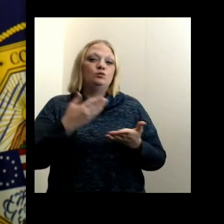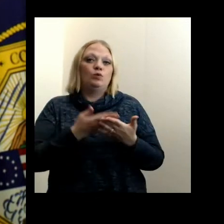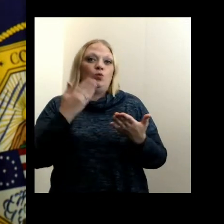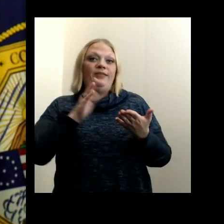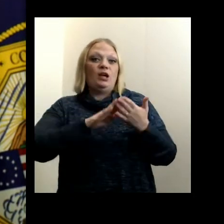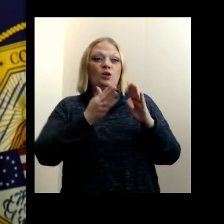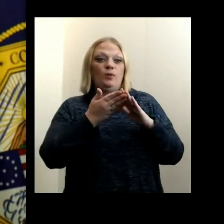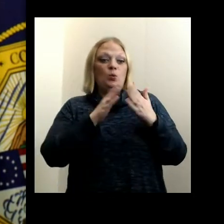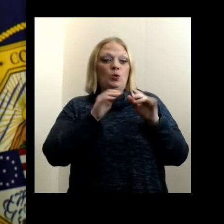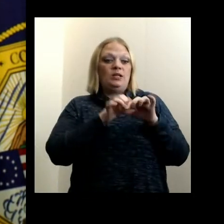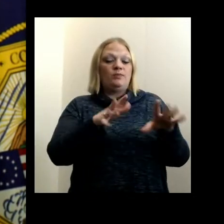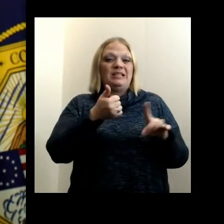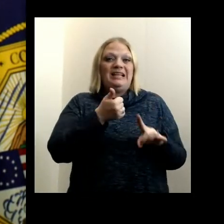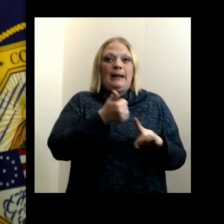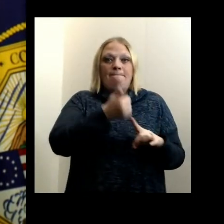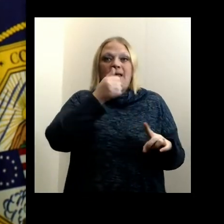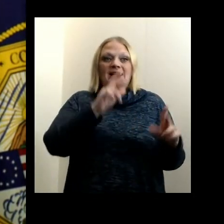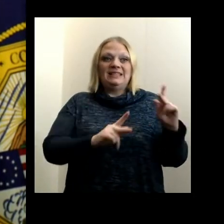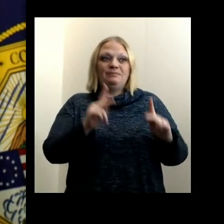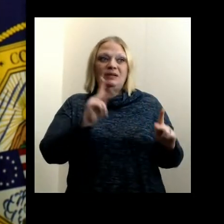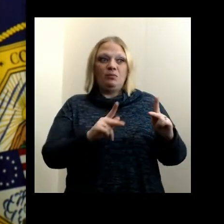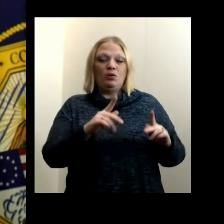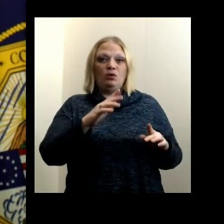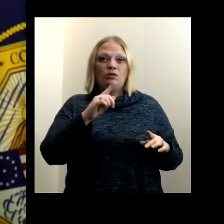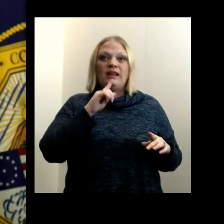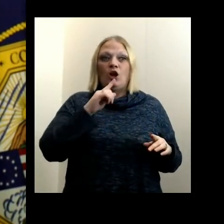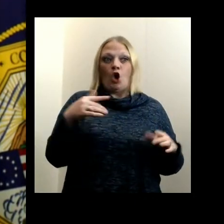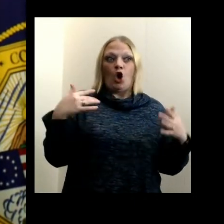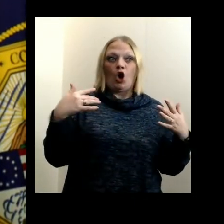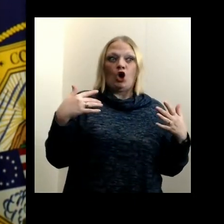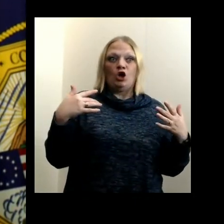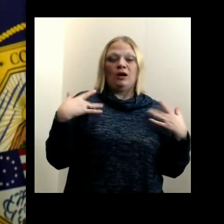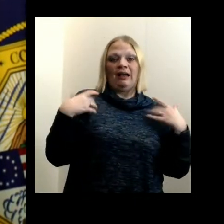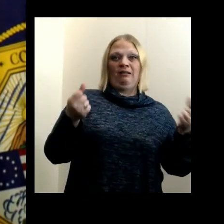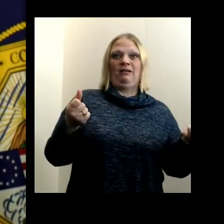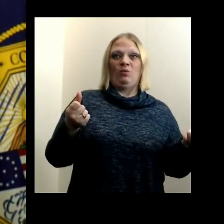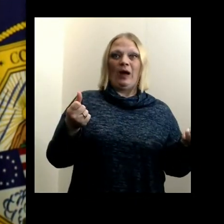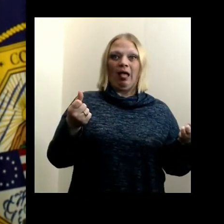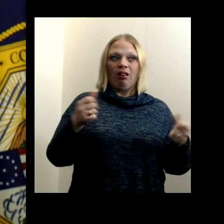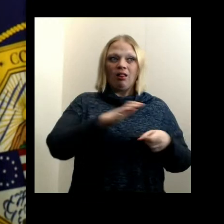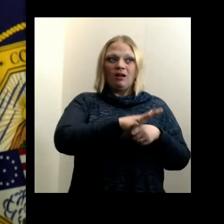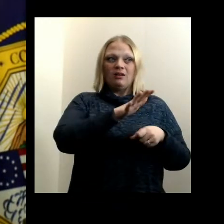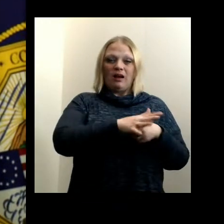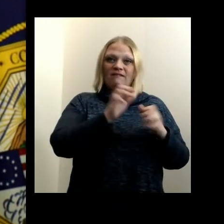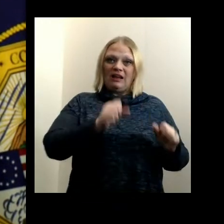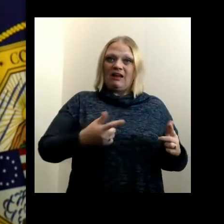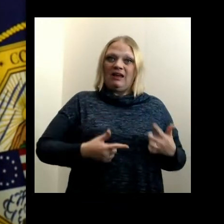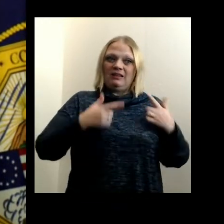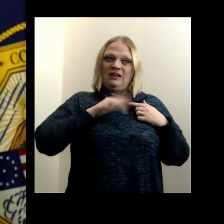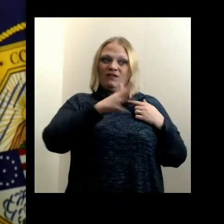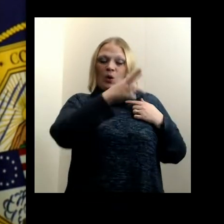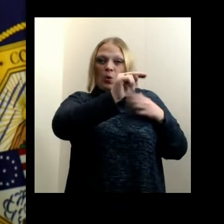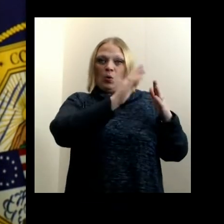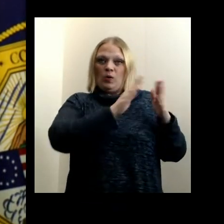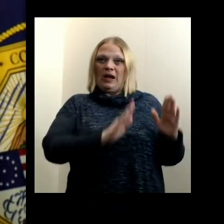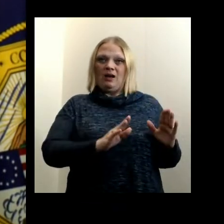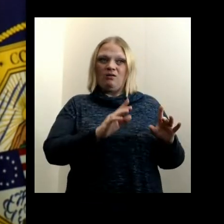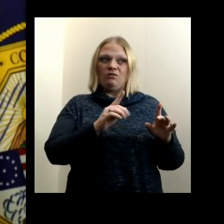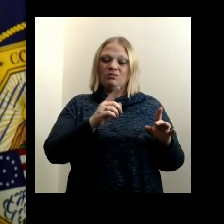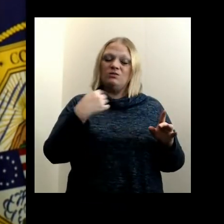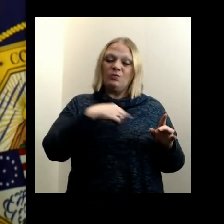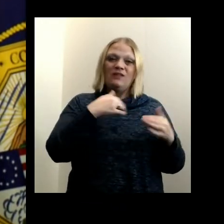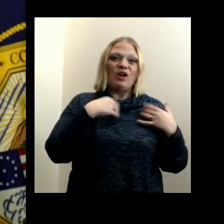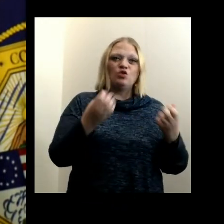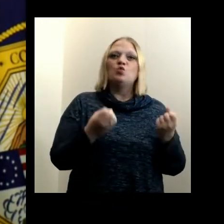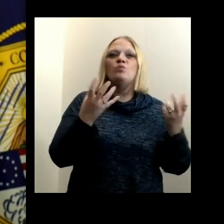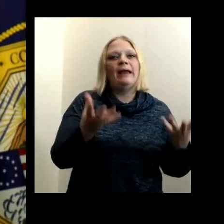is impacting individuals who are well enough to live in their own home, because we've had too many of those deaths recently. And